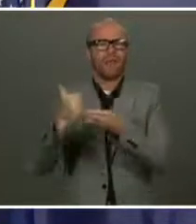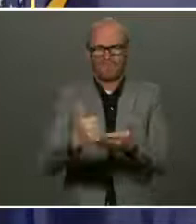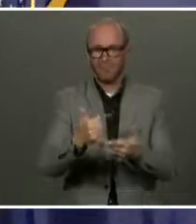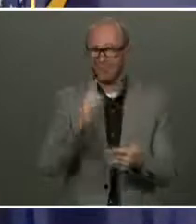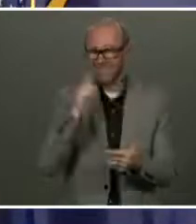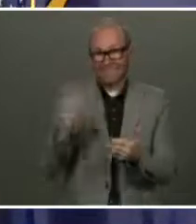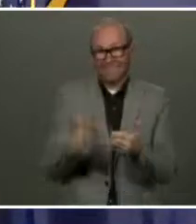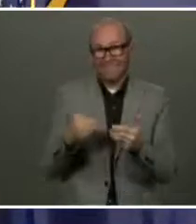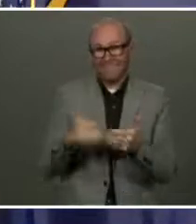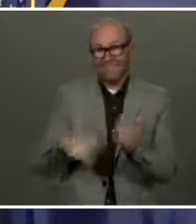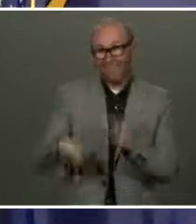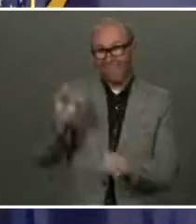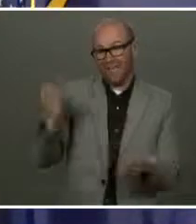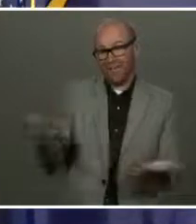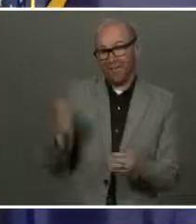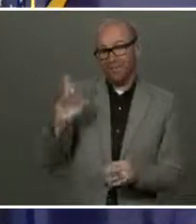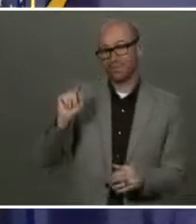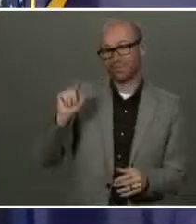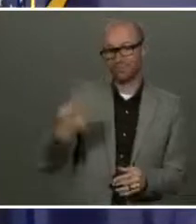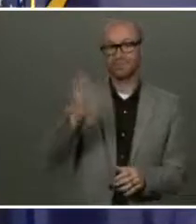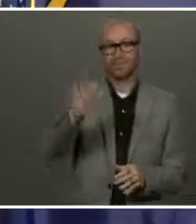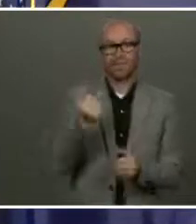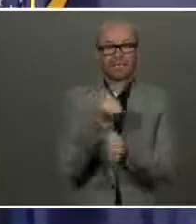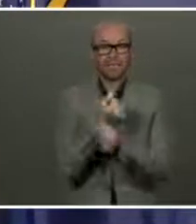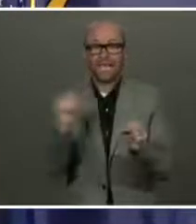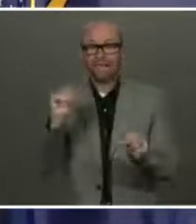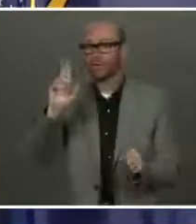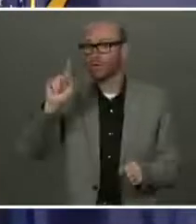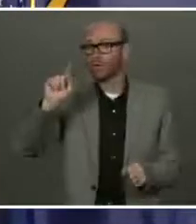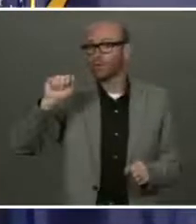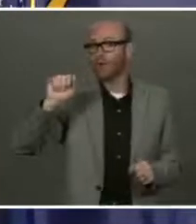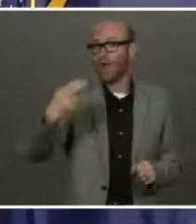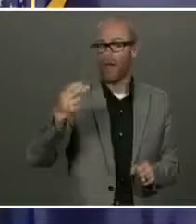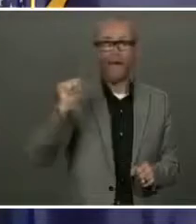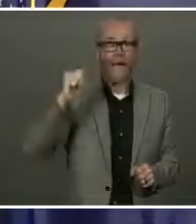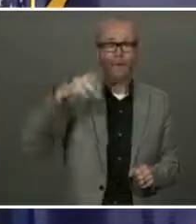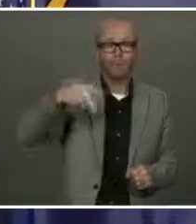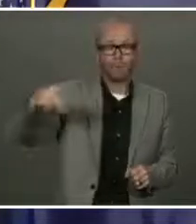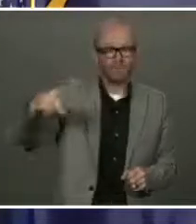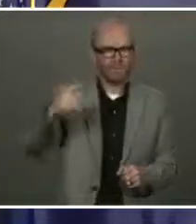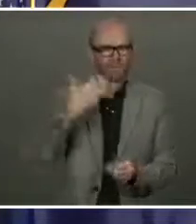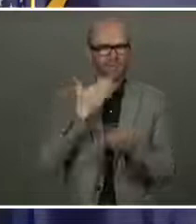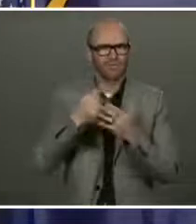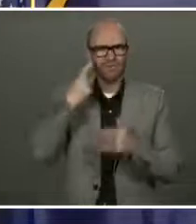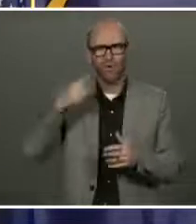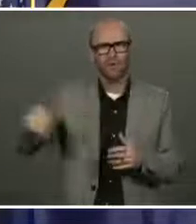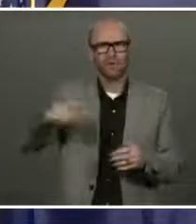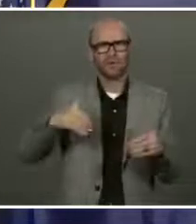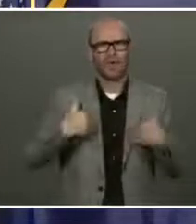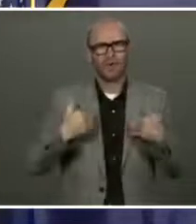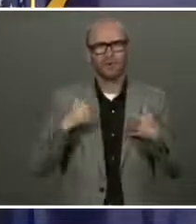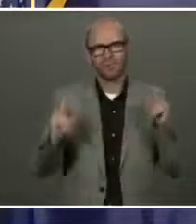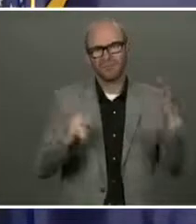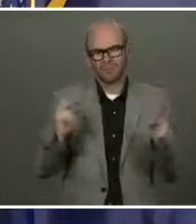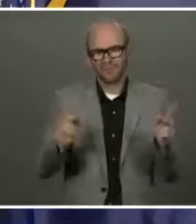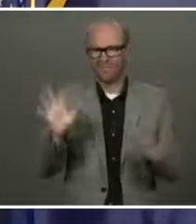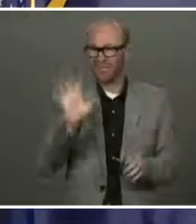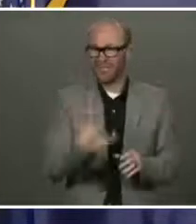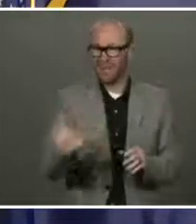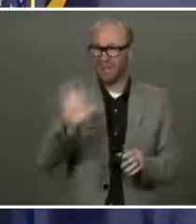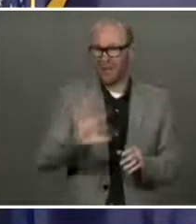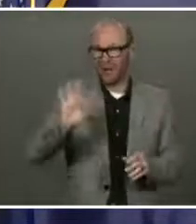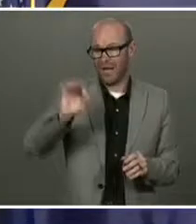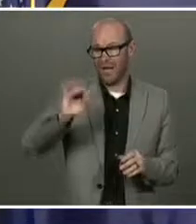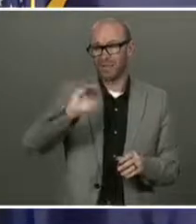state. The Safe Utah app is another one that we recommend, especially for our young people. It's in about 90% of our schools